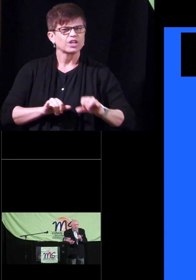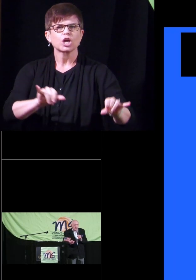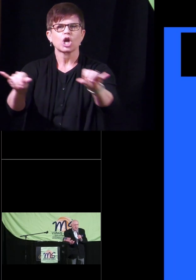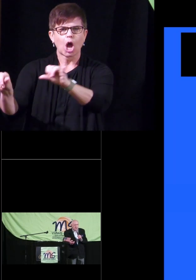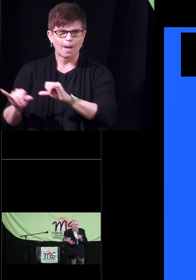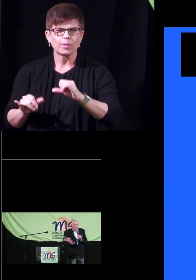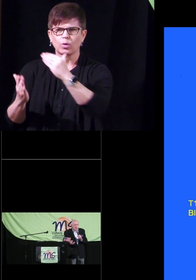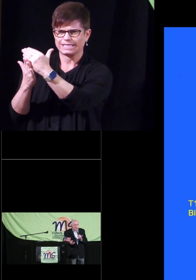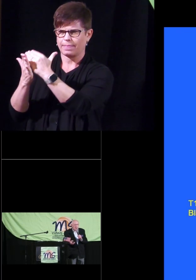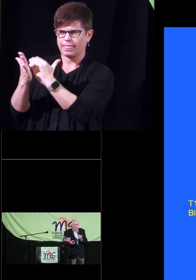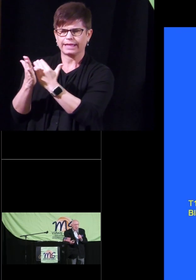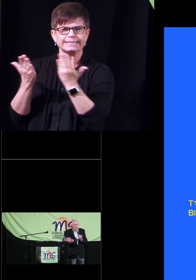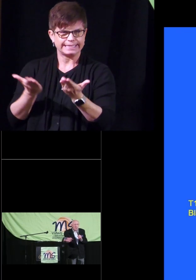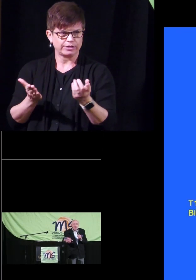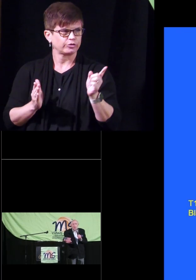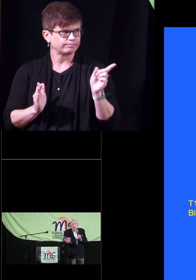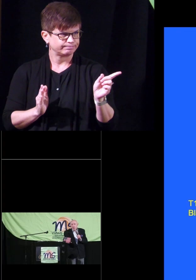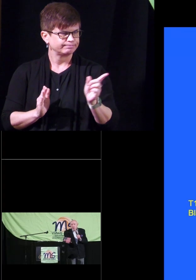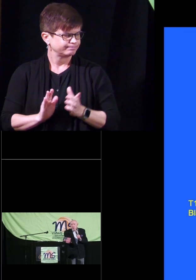here.